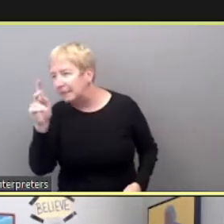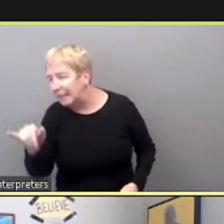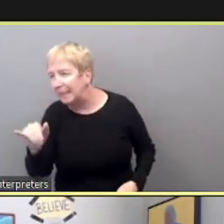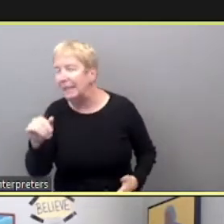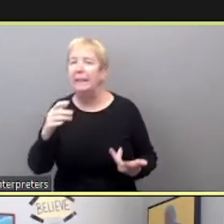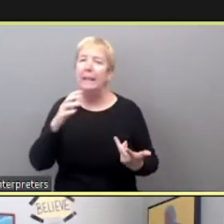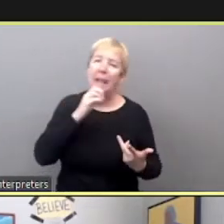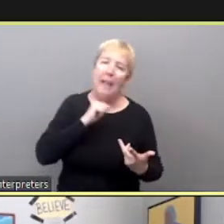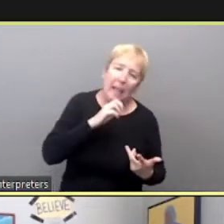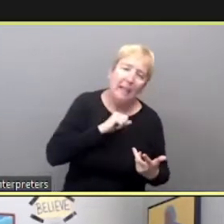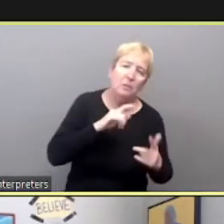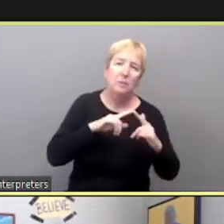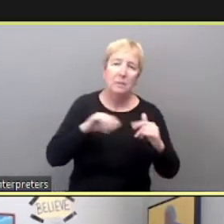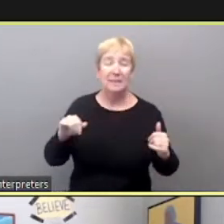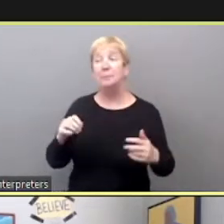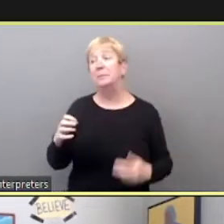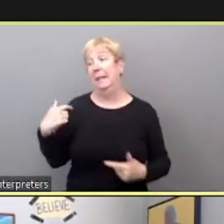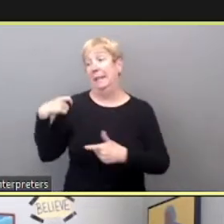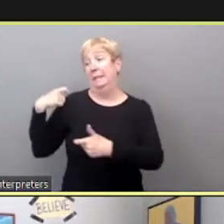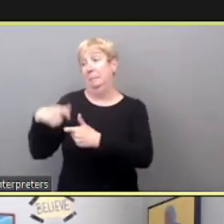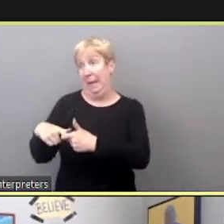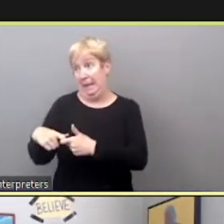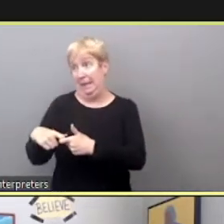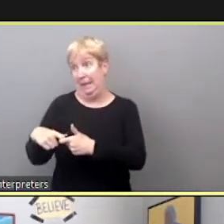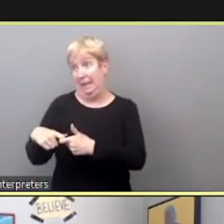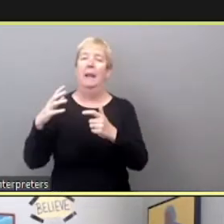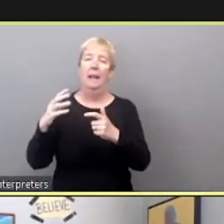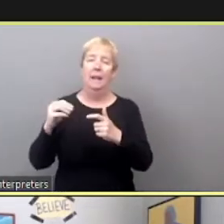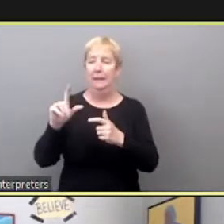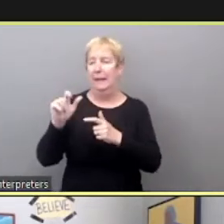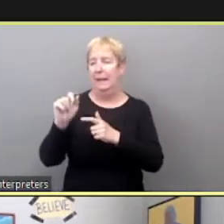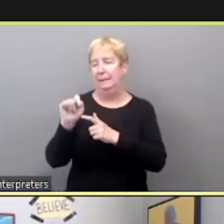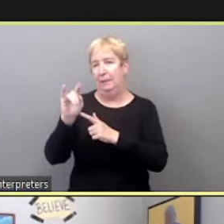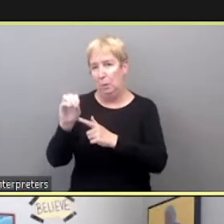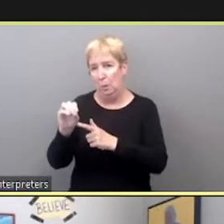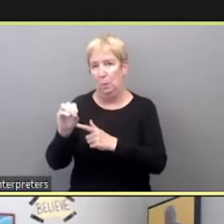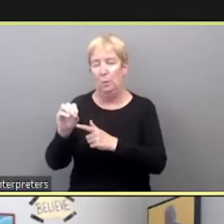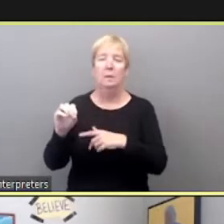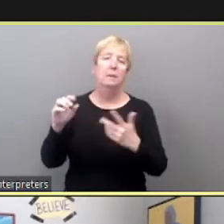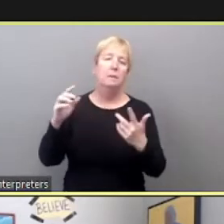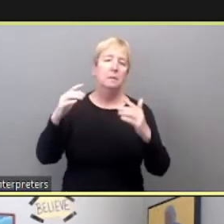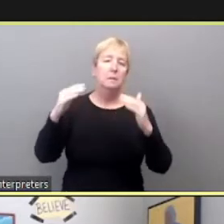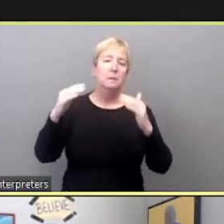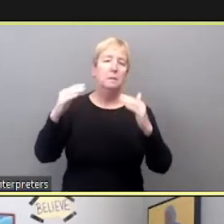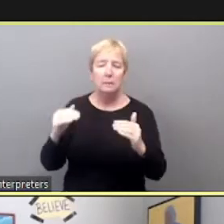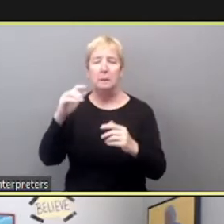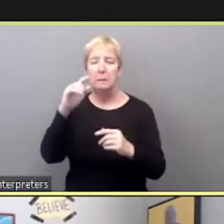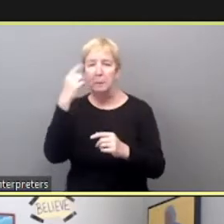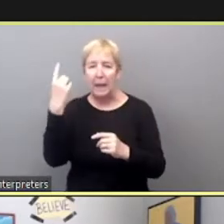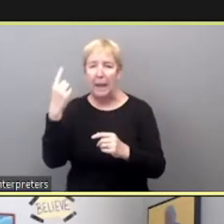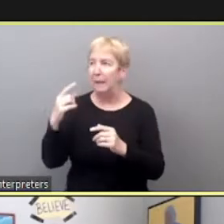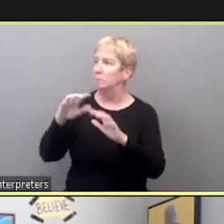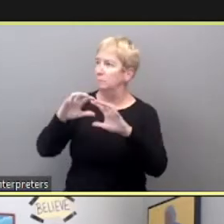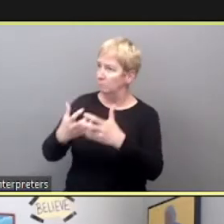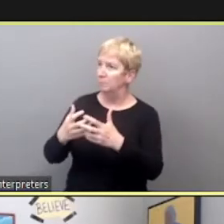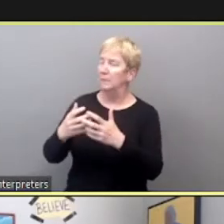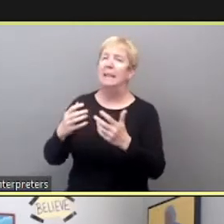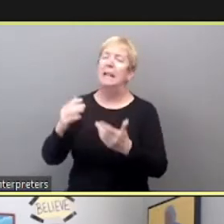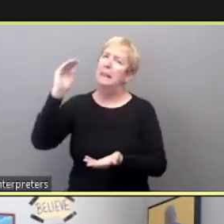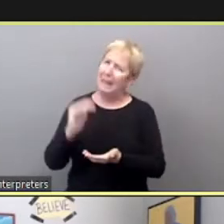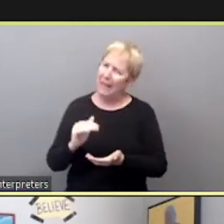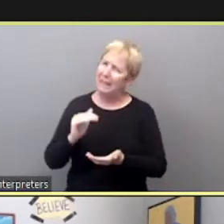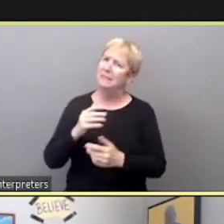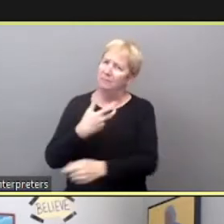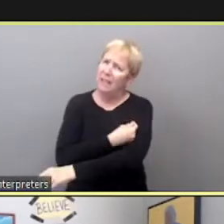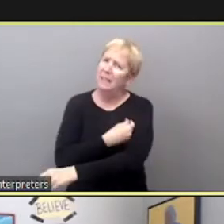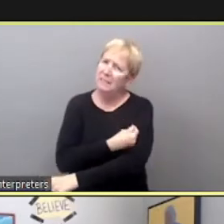Latino populations, as well as African American populations, are less vaccinated than the 70%. So we want to keep on